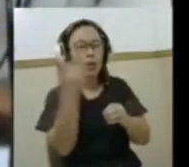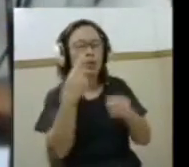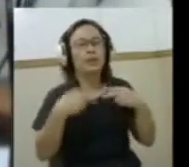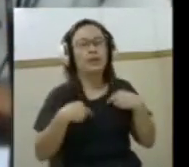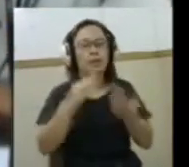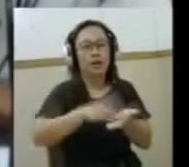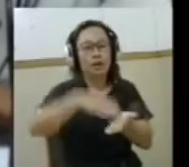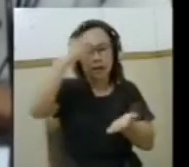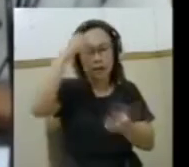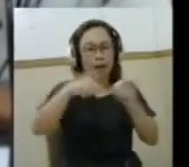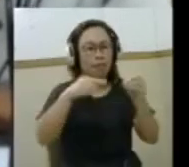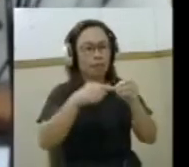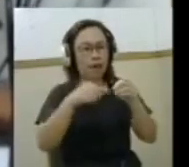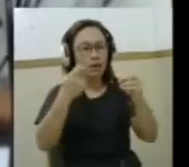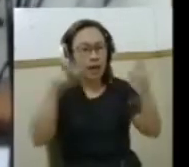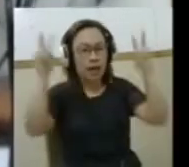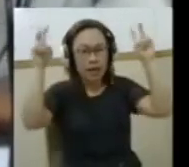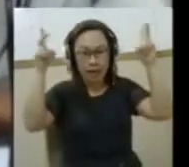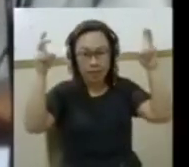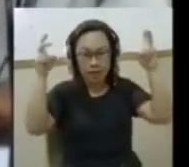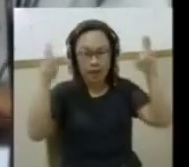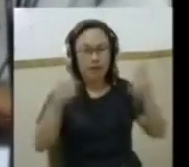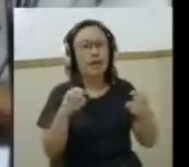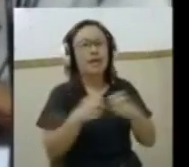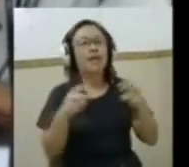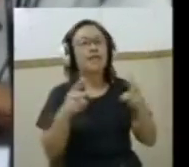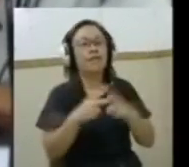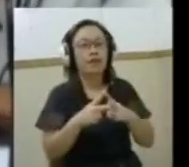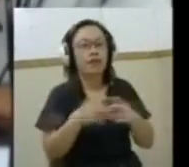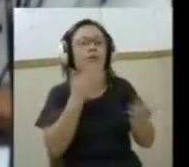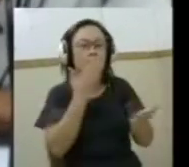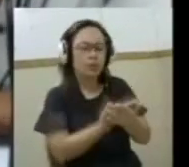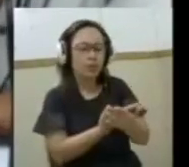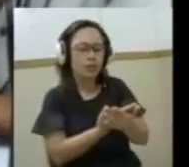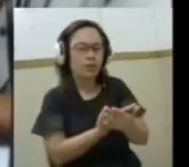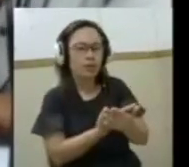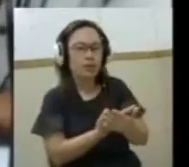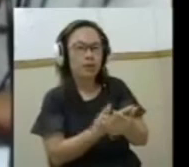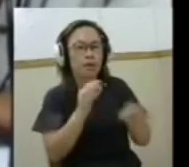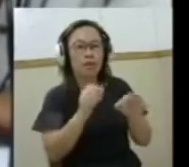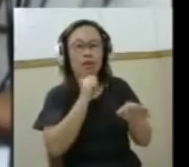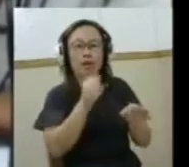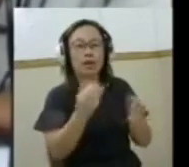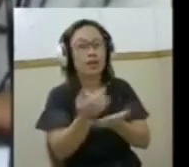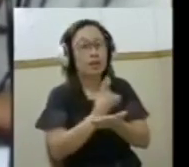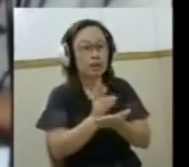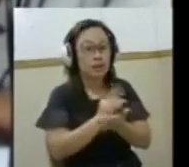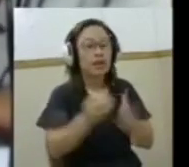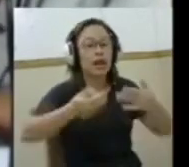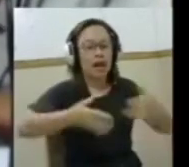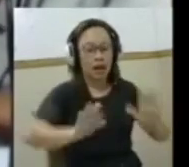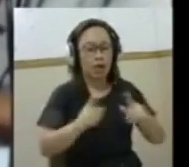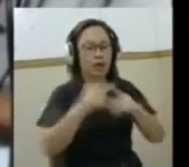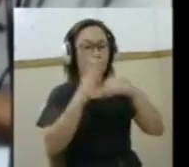learn about the topic, right, Ma'am Ans? Yes. Even if you are already well versed in it. If you are not, research allows you to